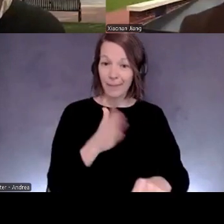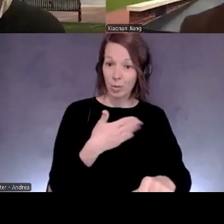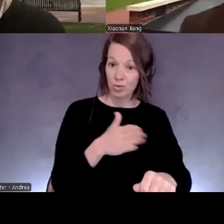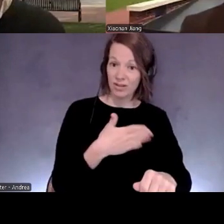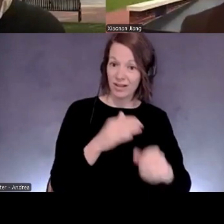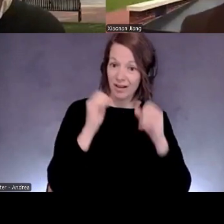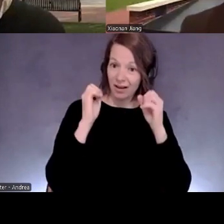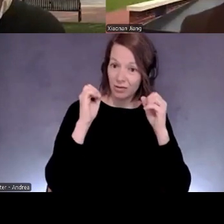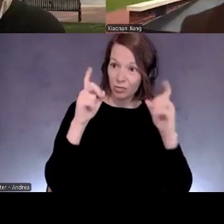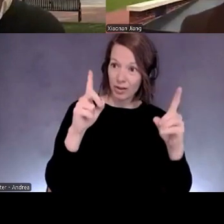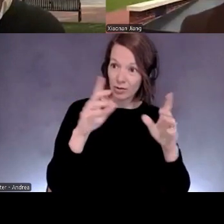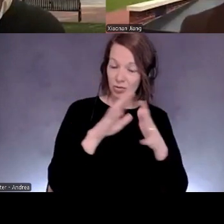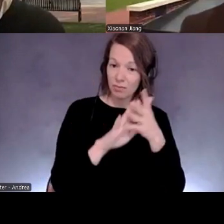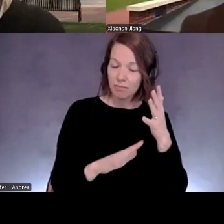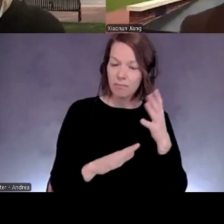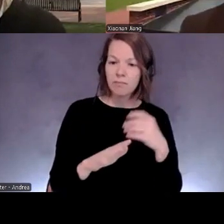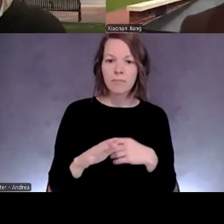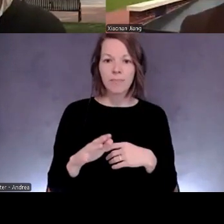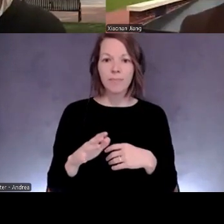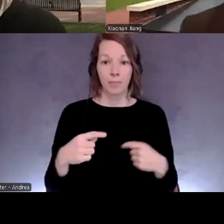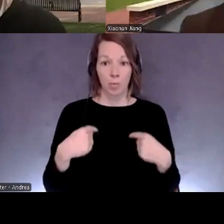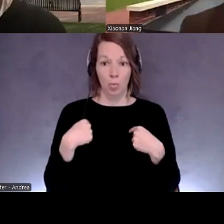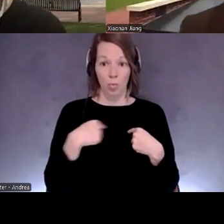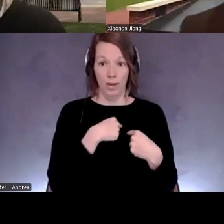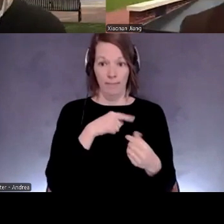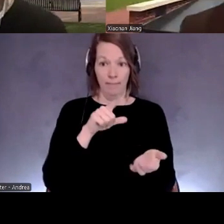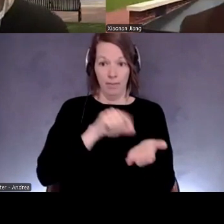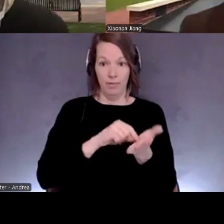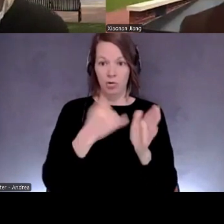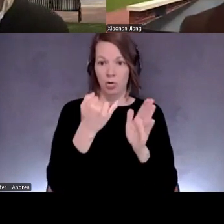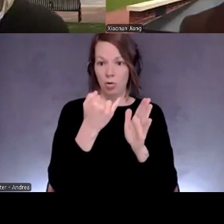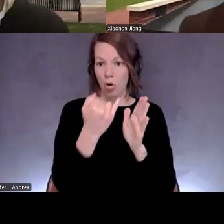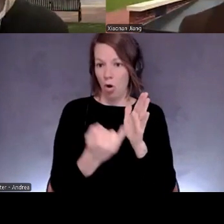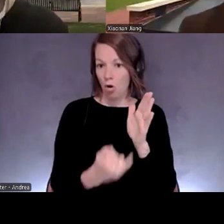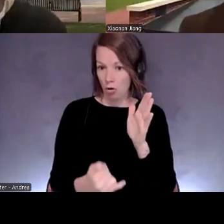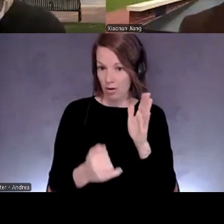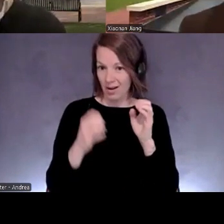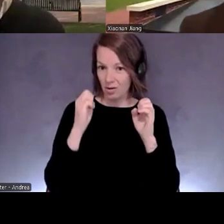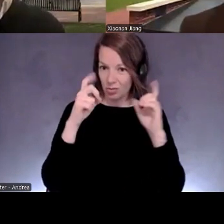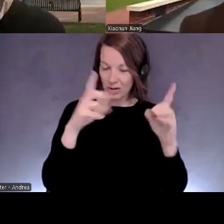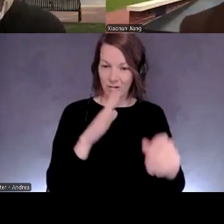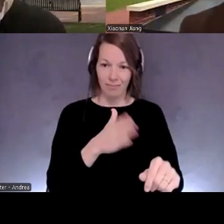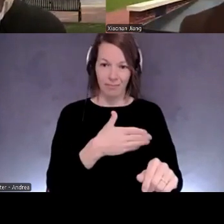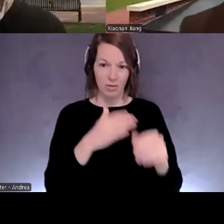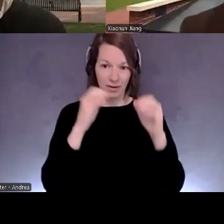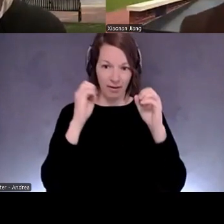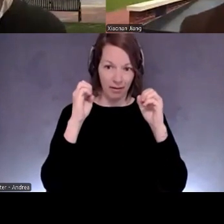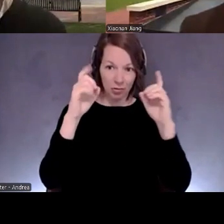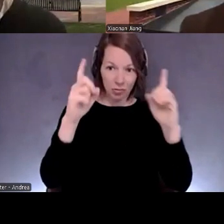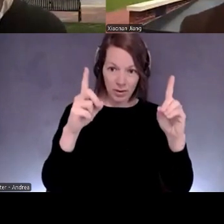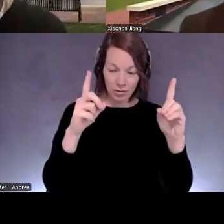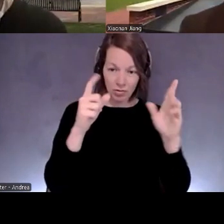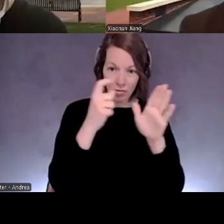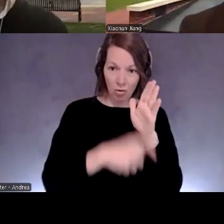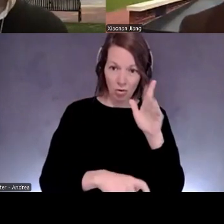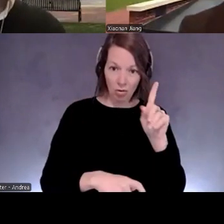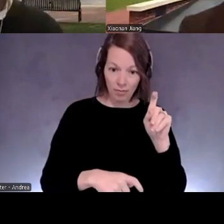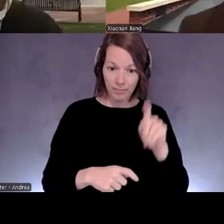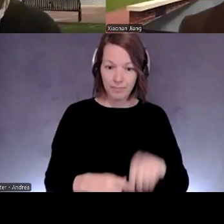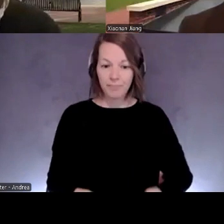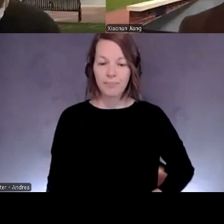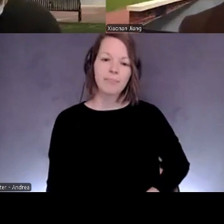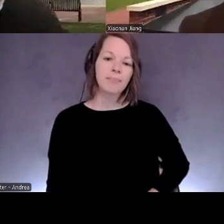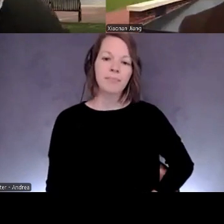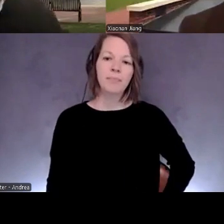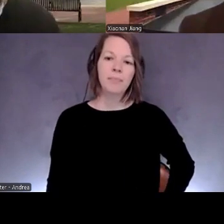So the question is, do we publish art education article, music education article? I would